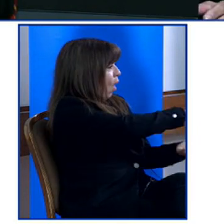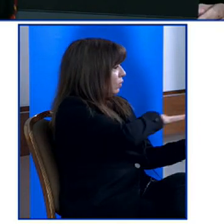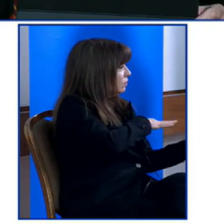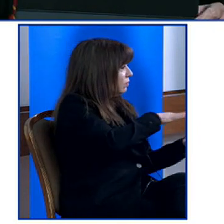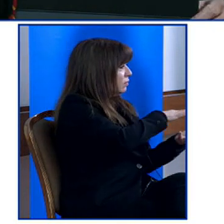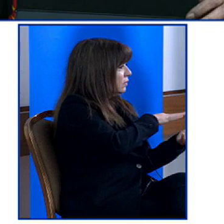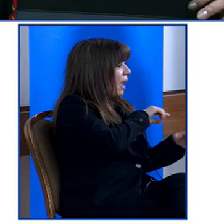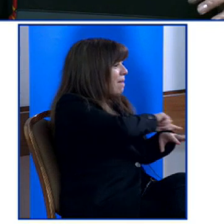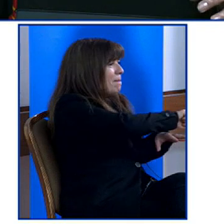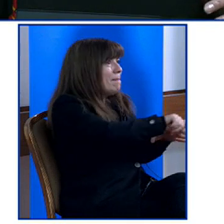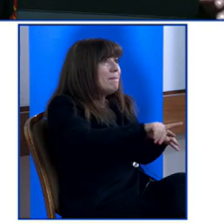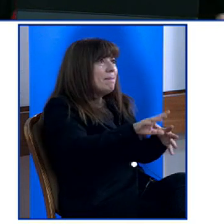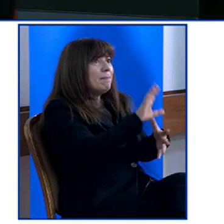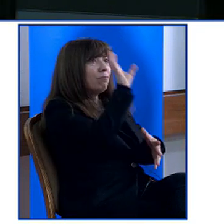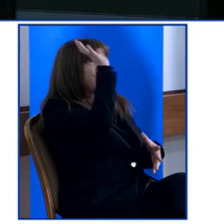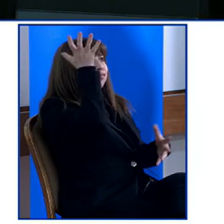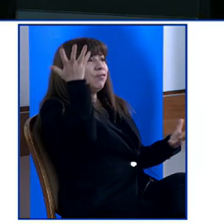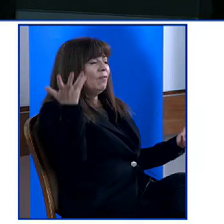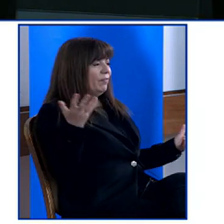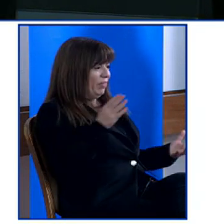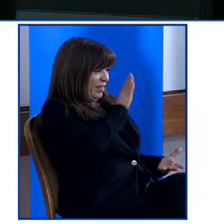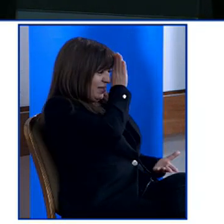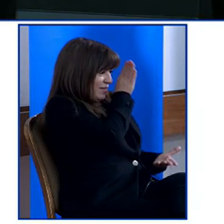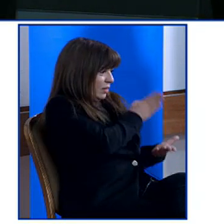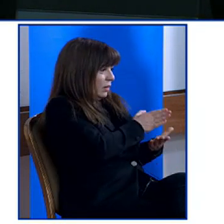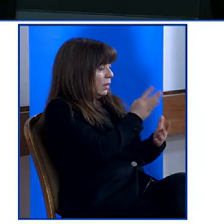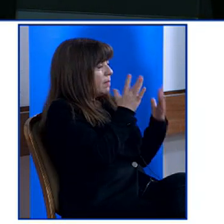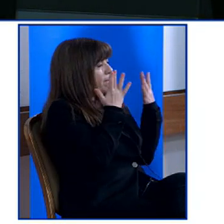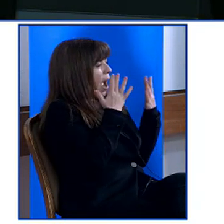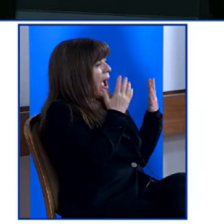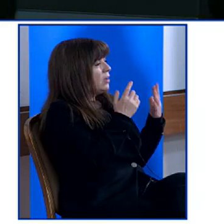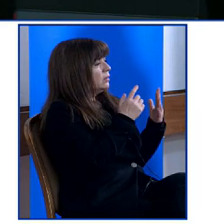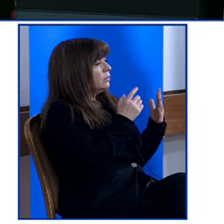decisions, the impact of the decisions that we make. I'm